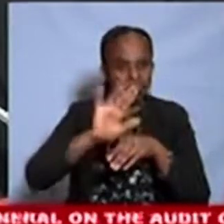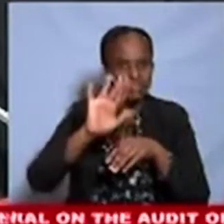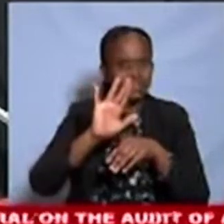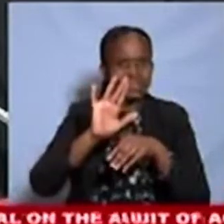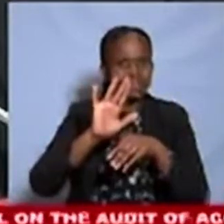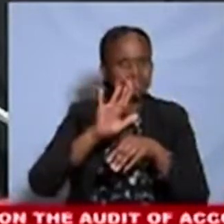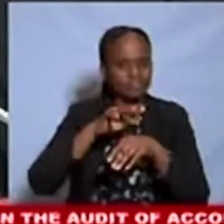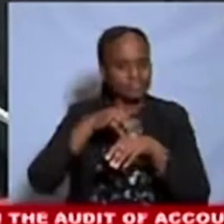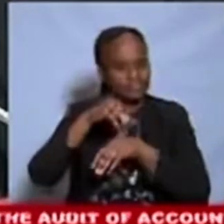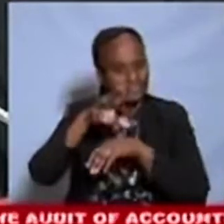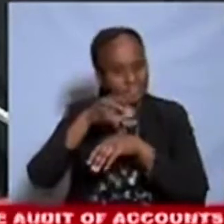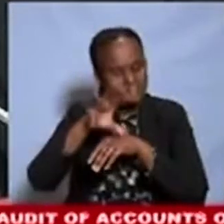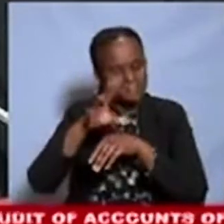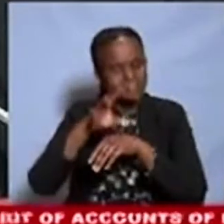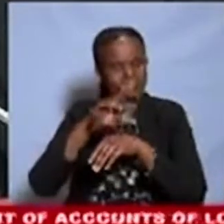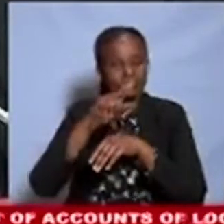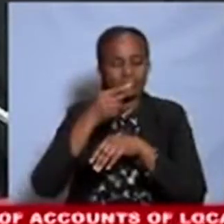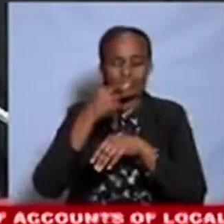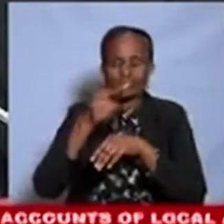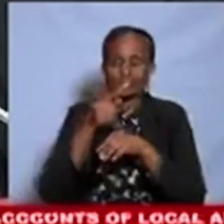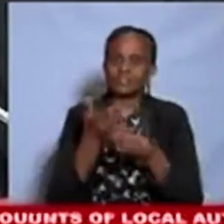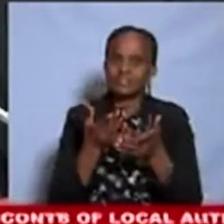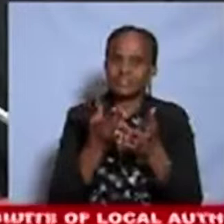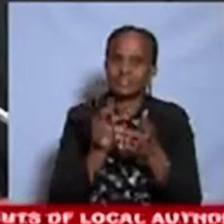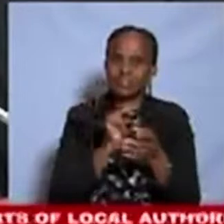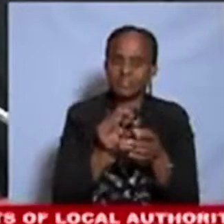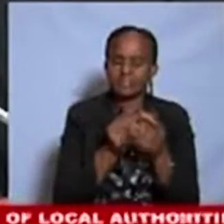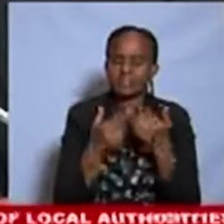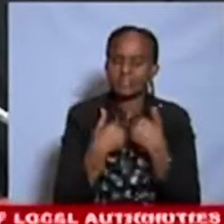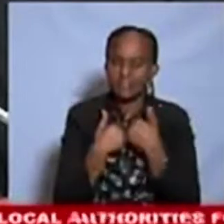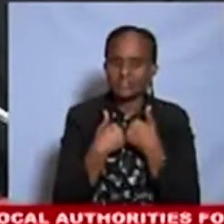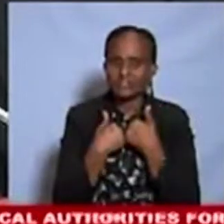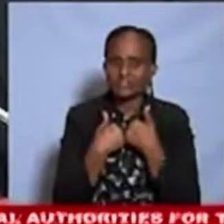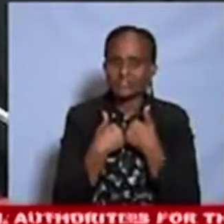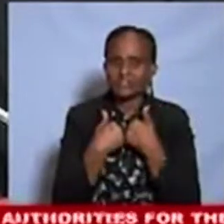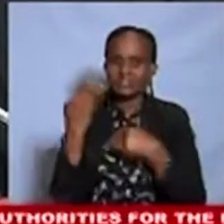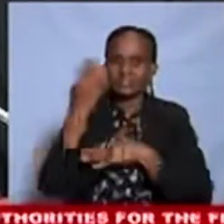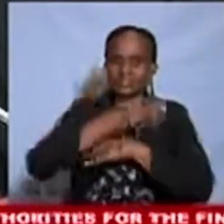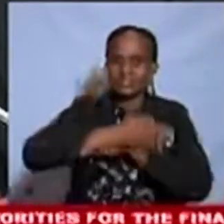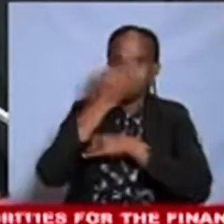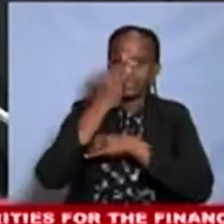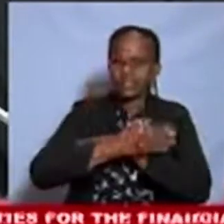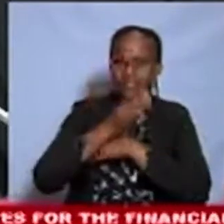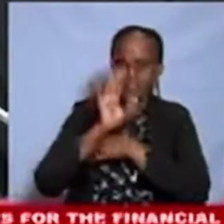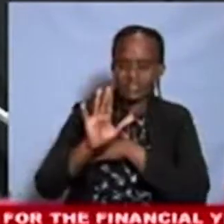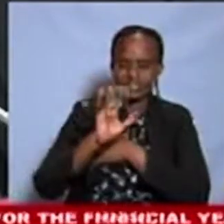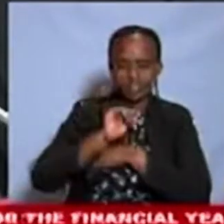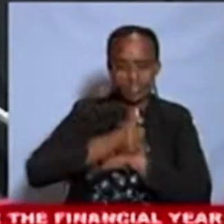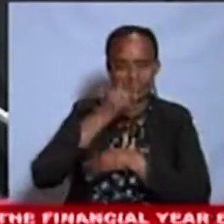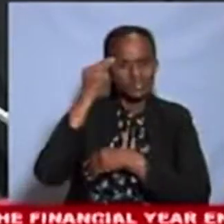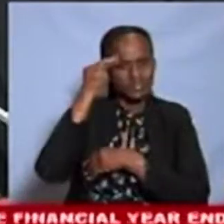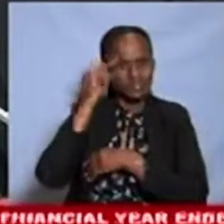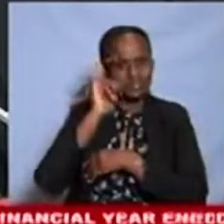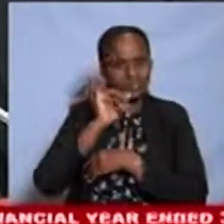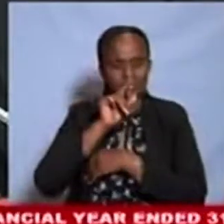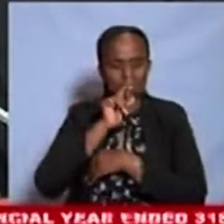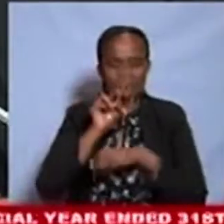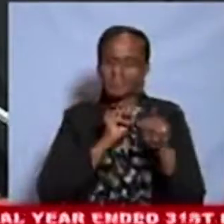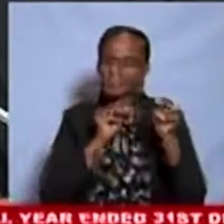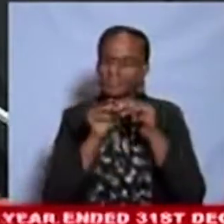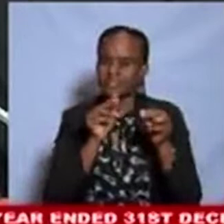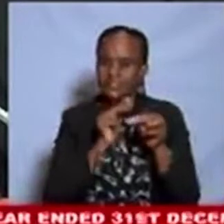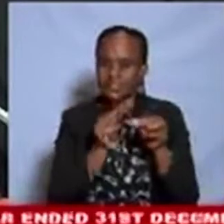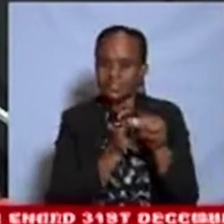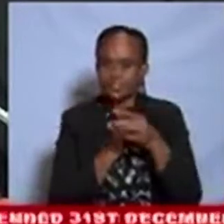brainy teaser, maybe I can say like that, to say you have got a barrier there. I think we discovered as a management